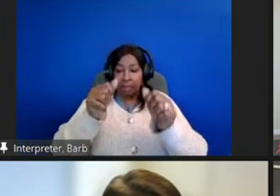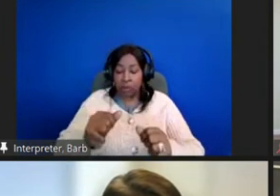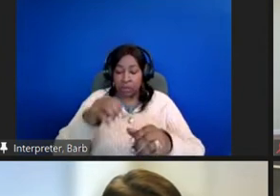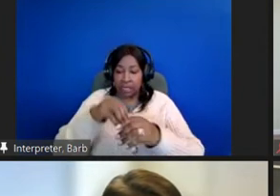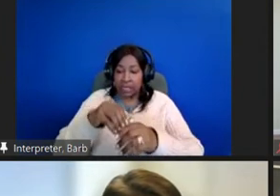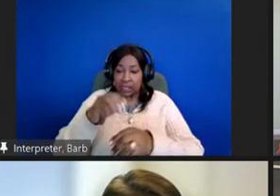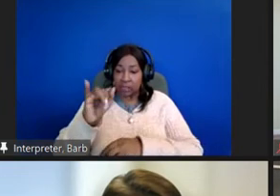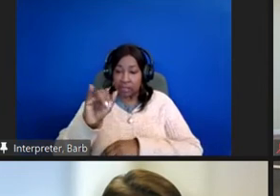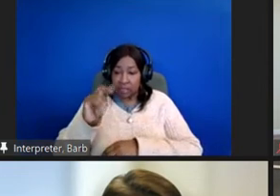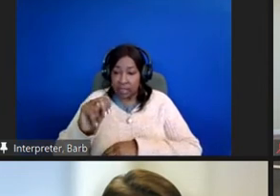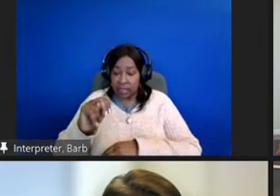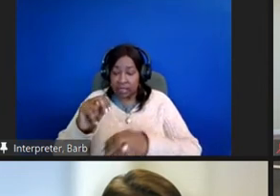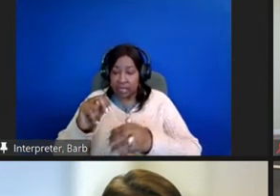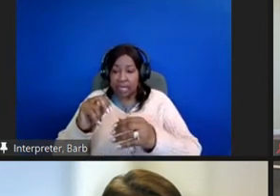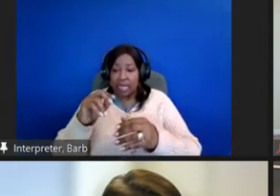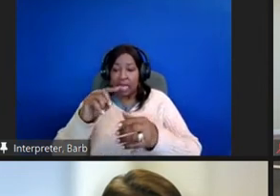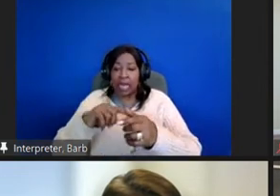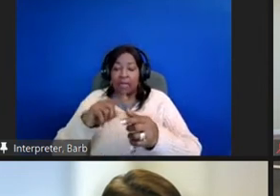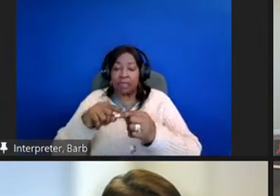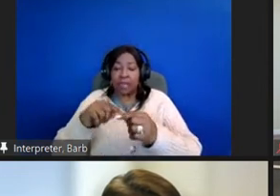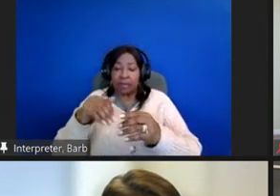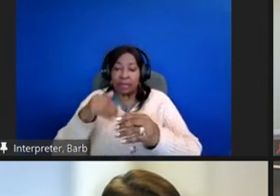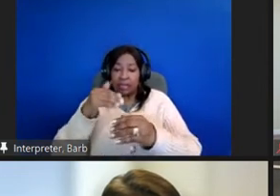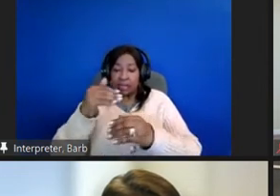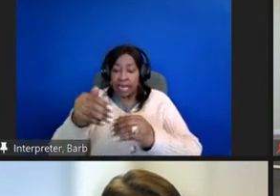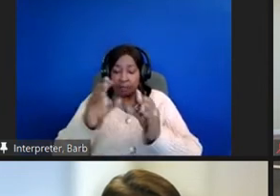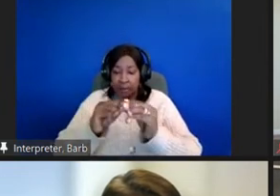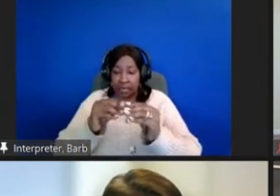today. Okay, thanks.